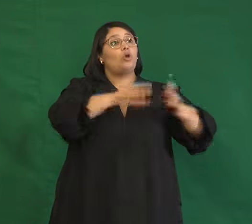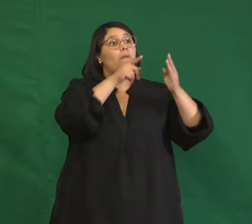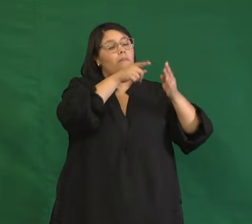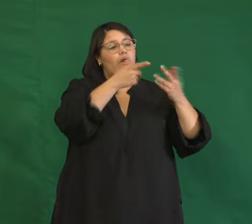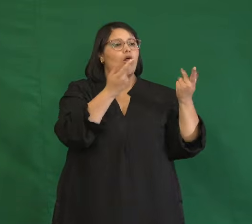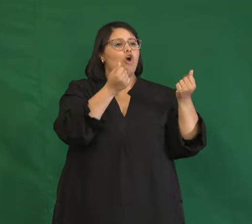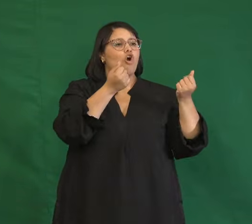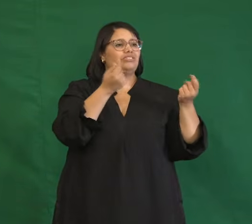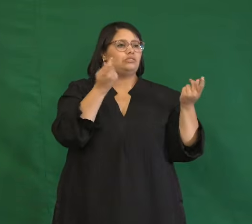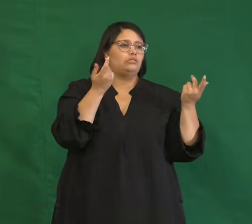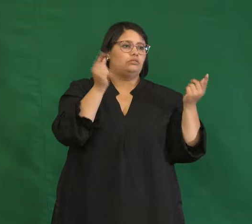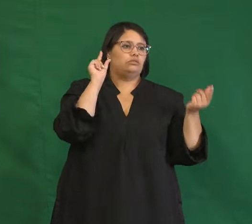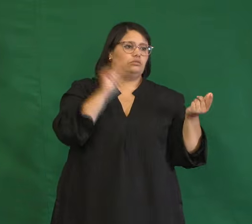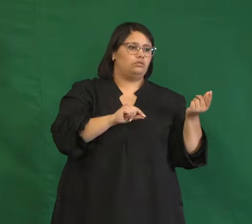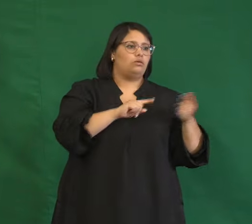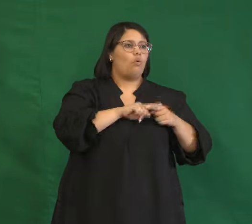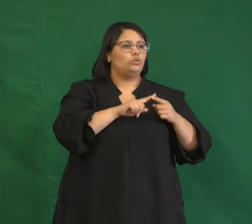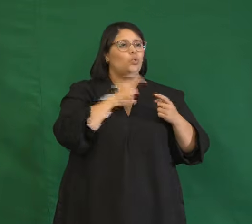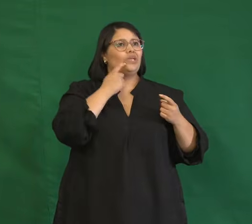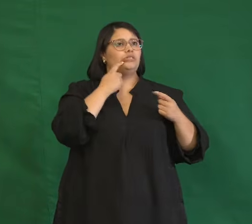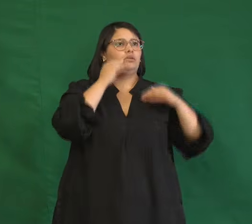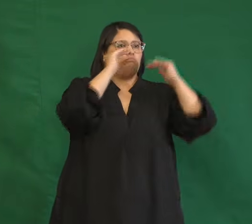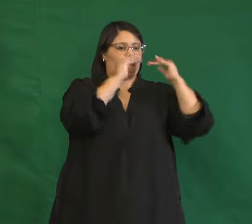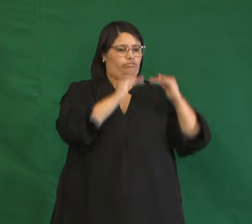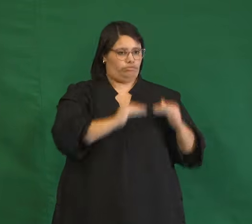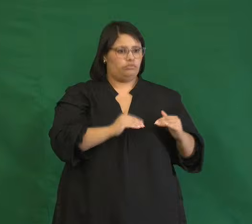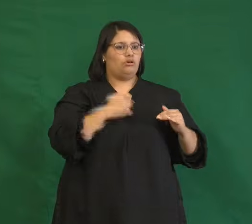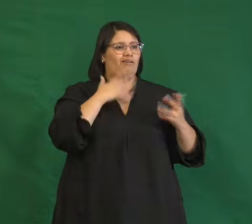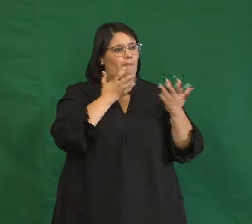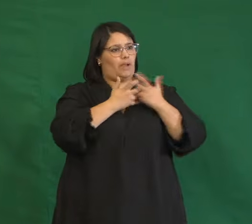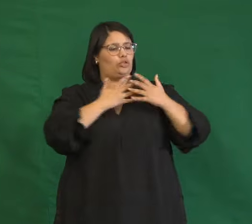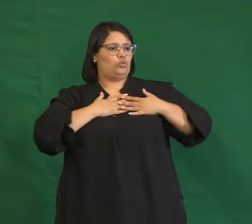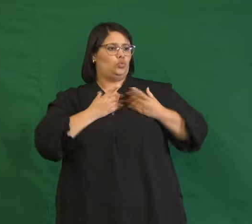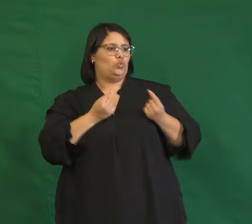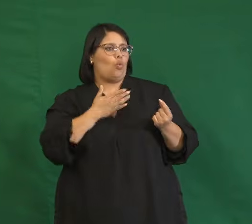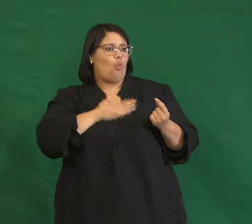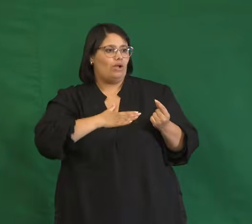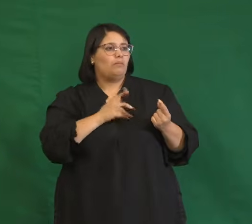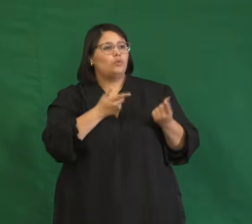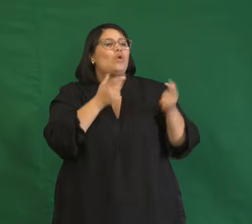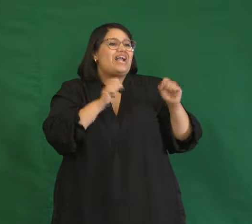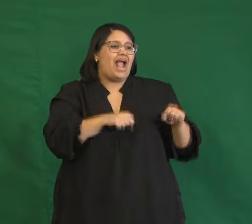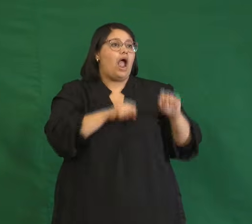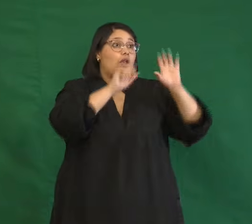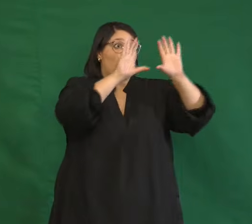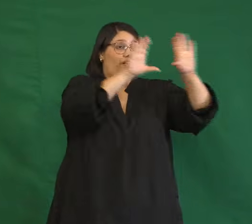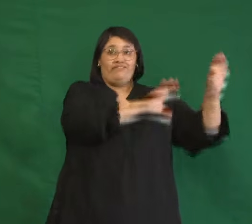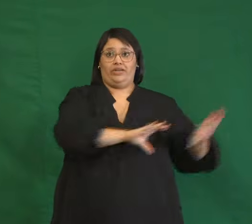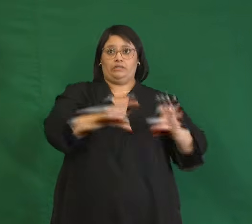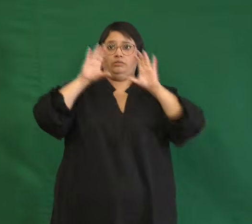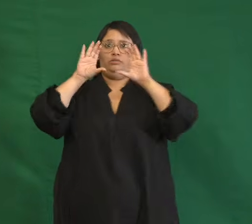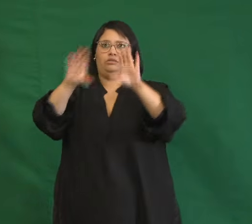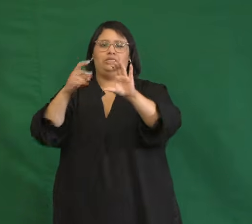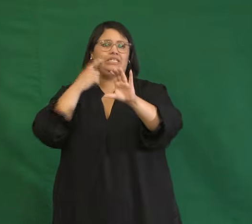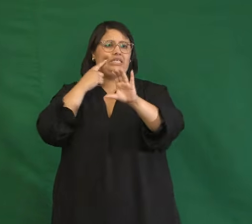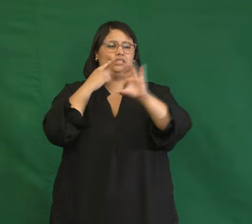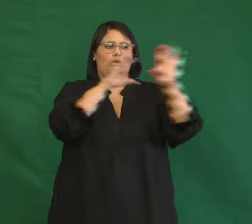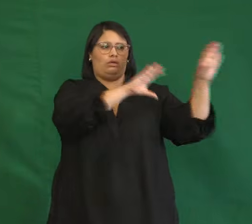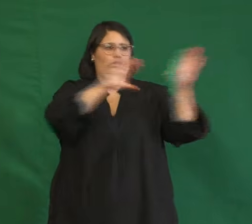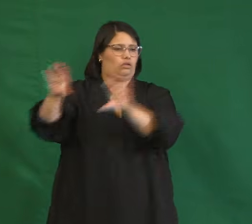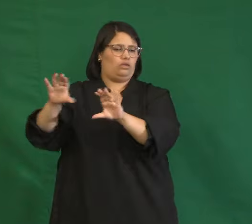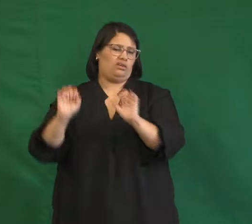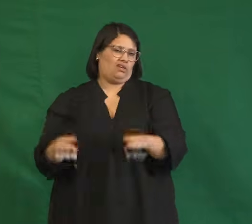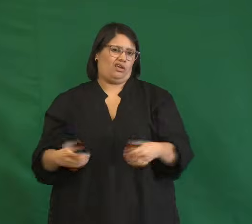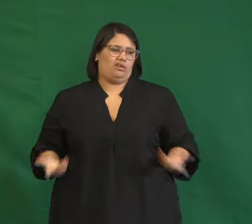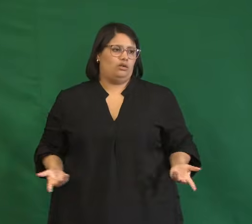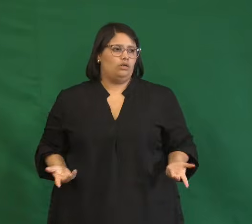cost effective, and it works for what we want to do. But we can most easily just move to another streaming provider as well. Okay,